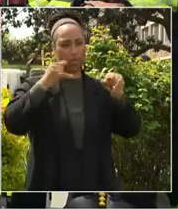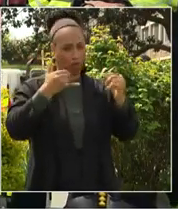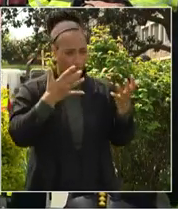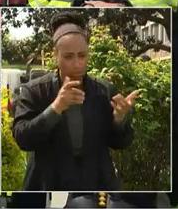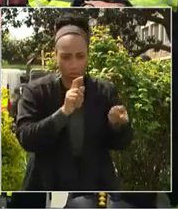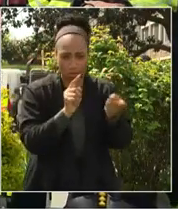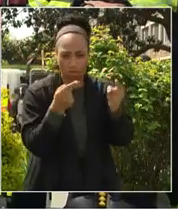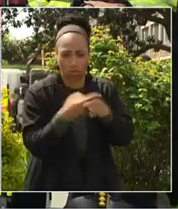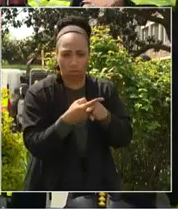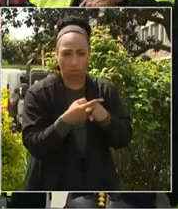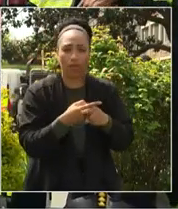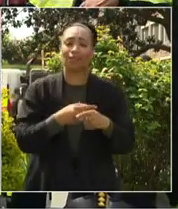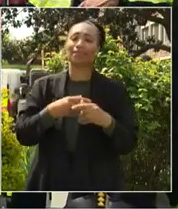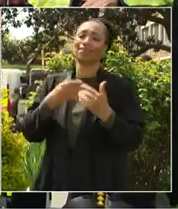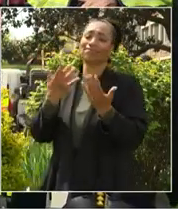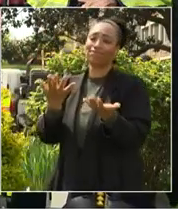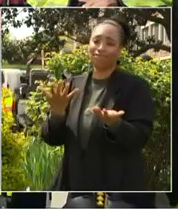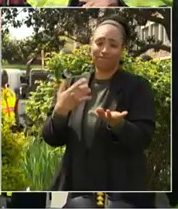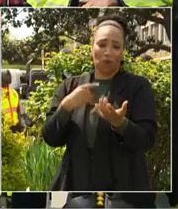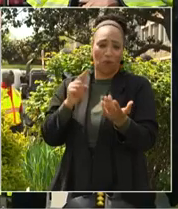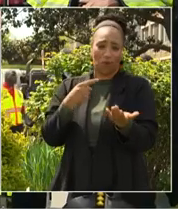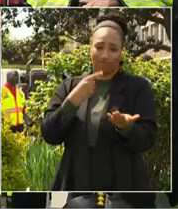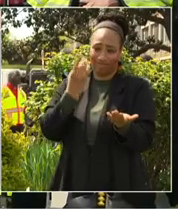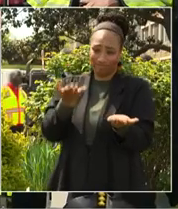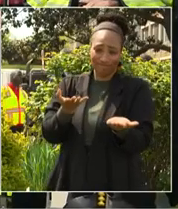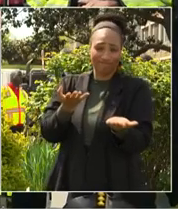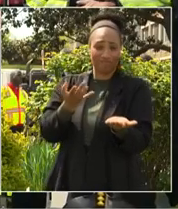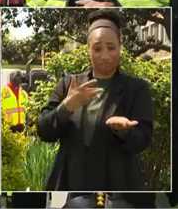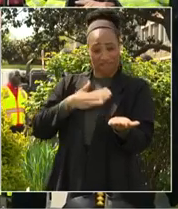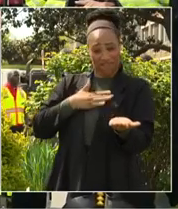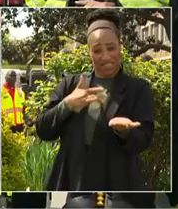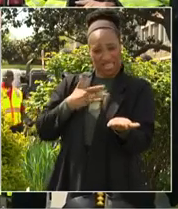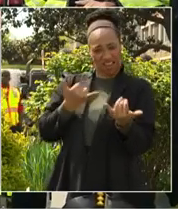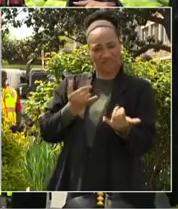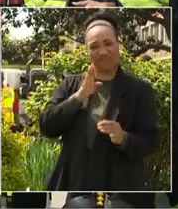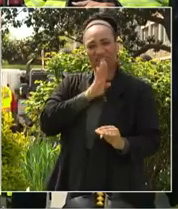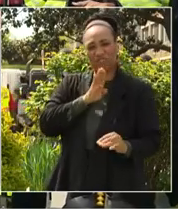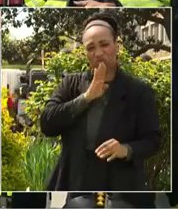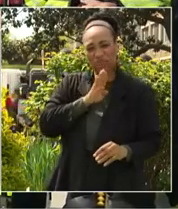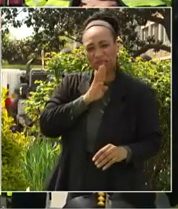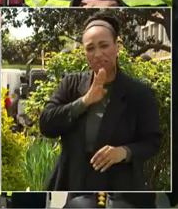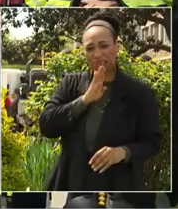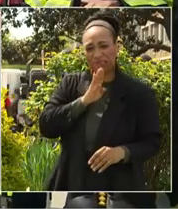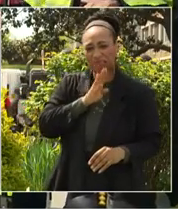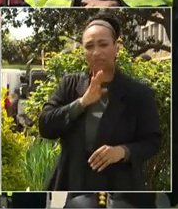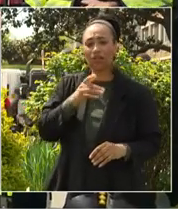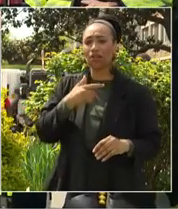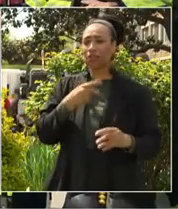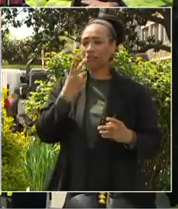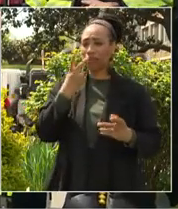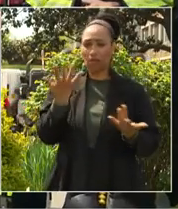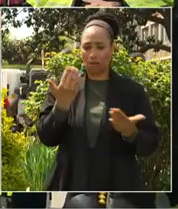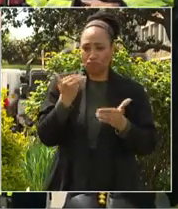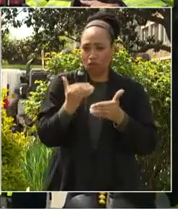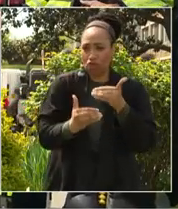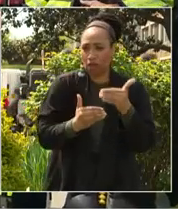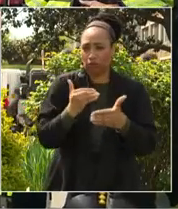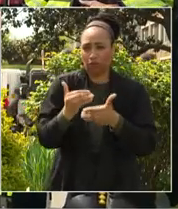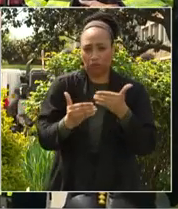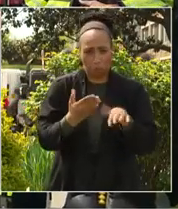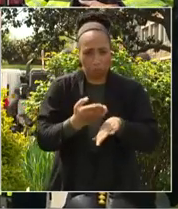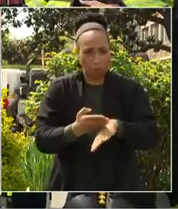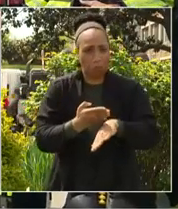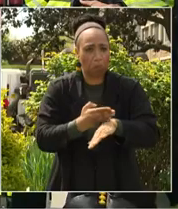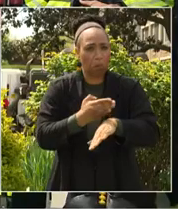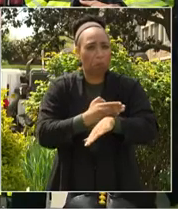it is. Right now, what we're doing today is talking about progress. In some ways, we're talking about even more